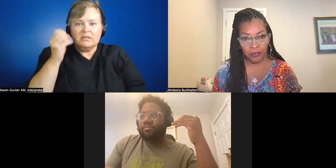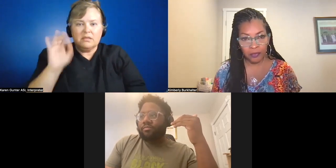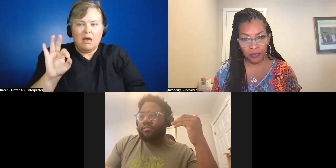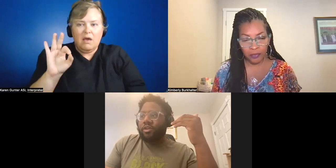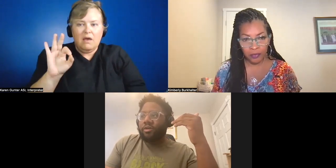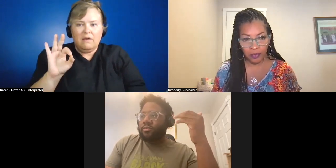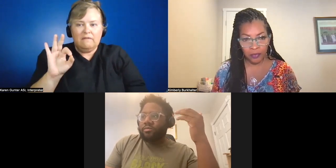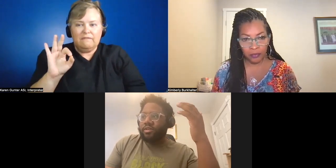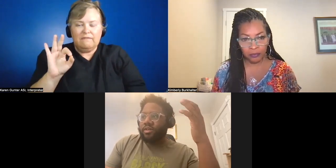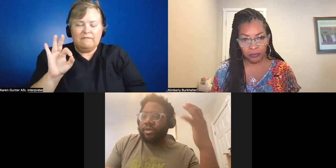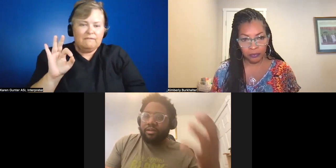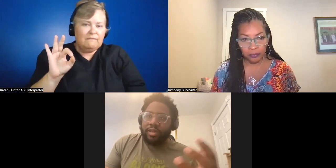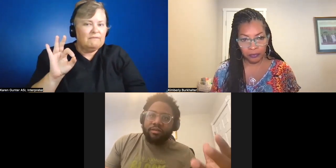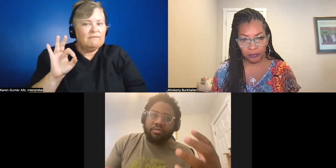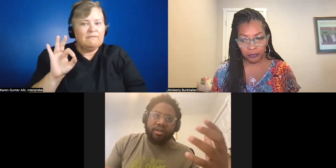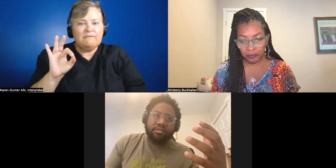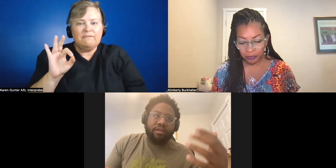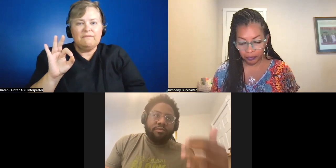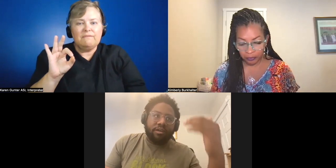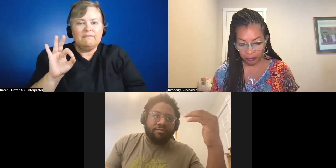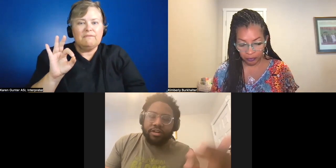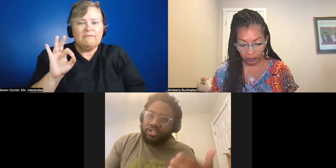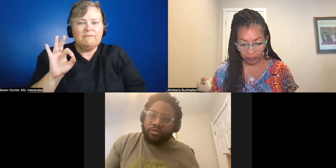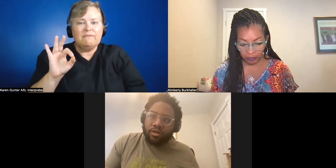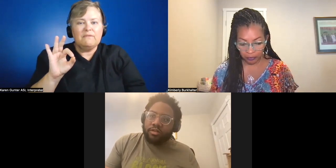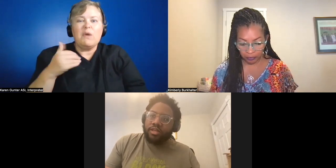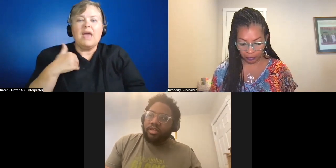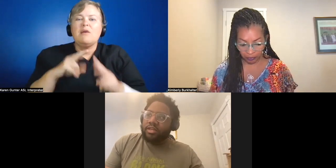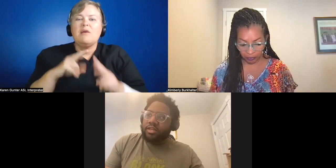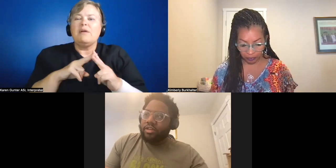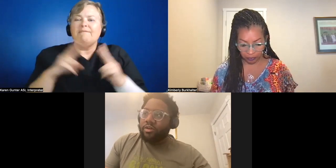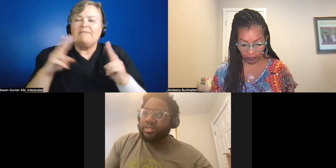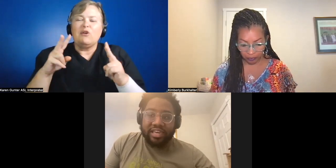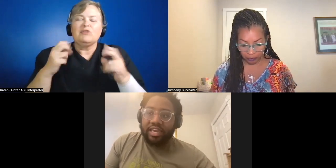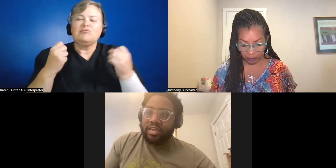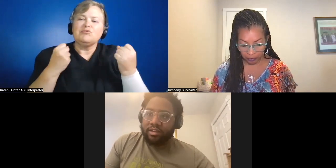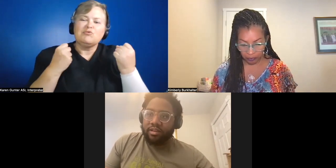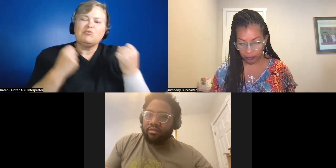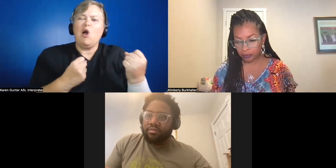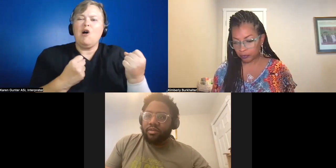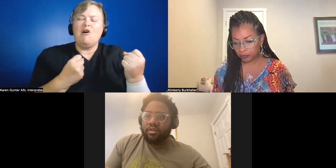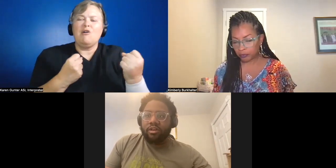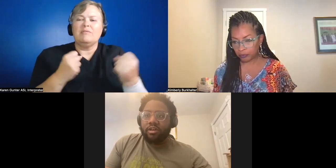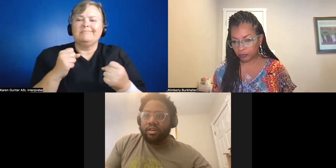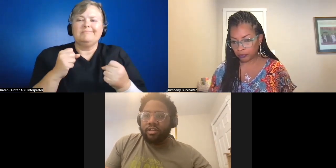the, we had a very strong, decade